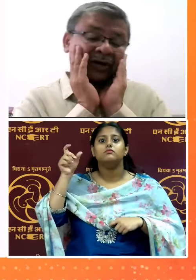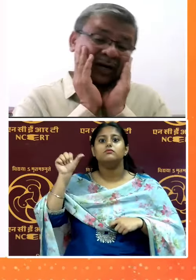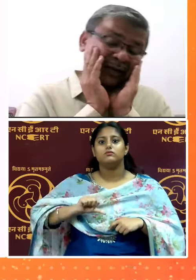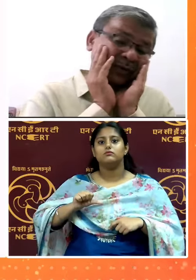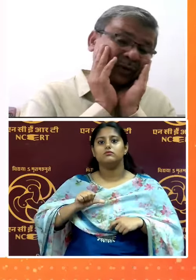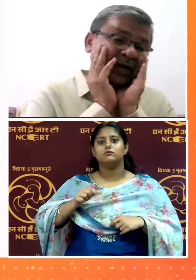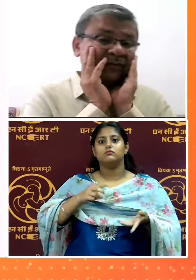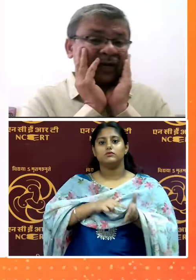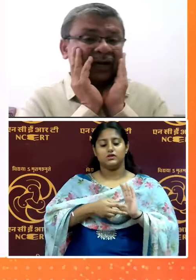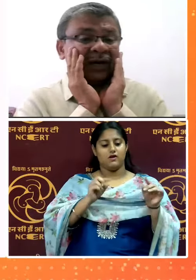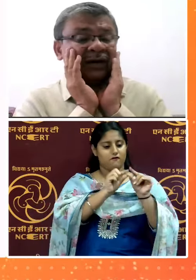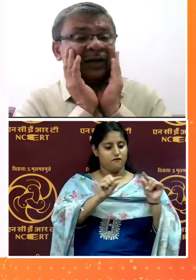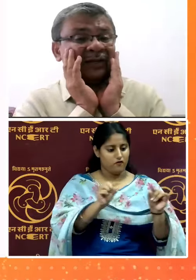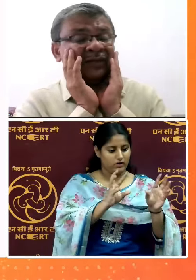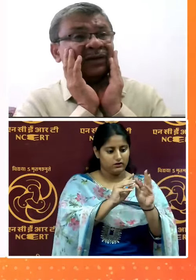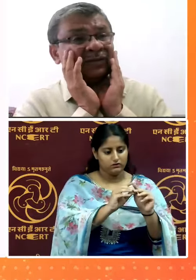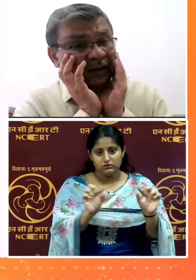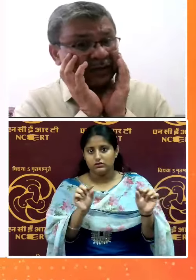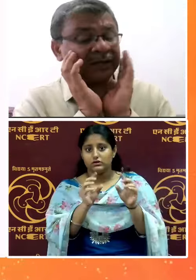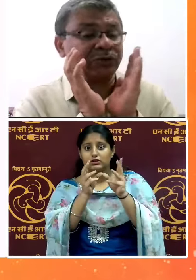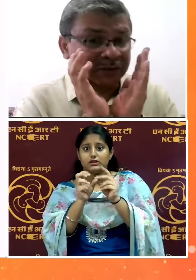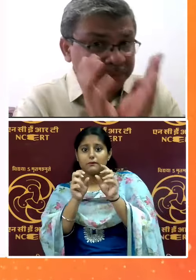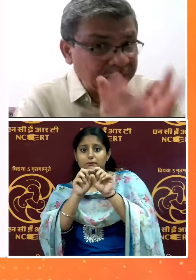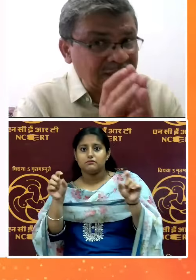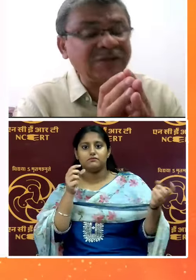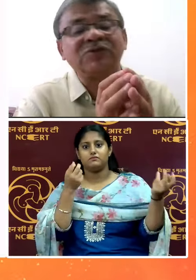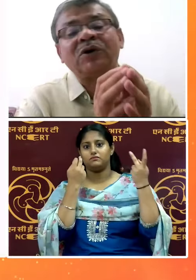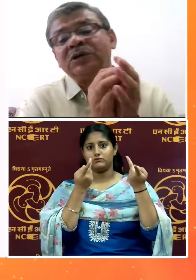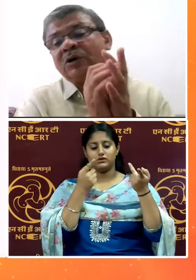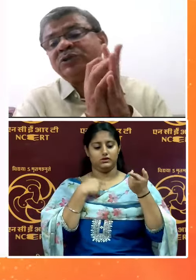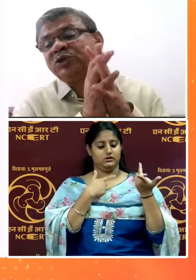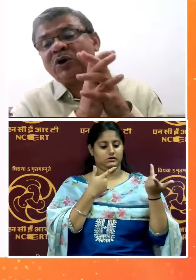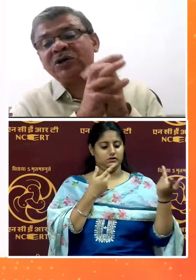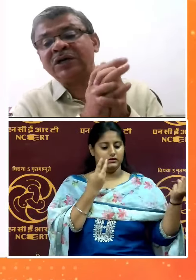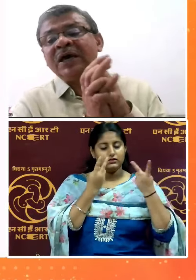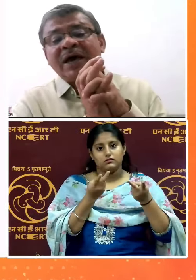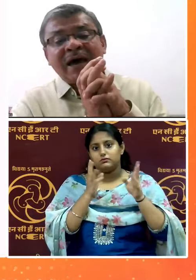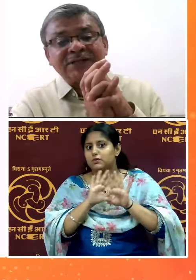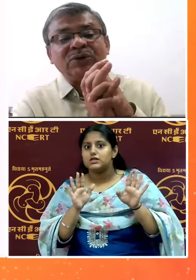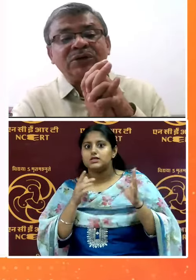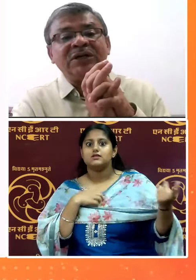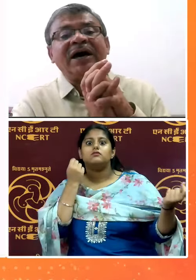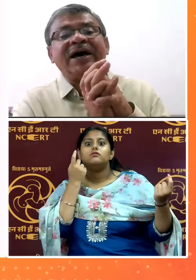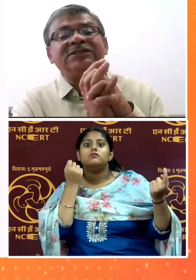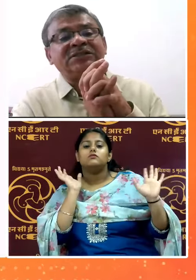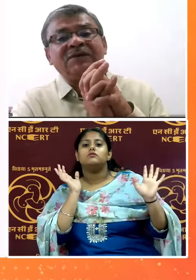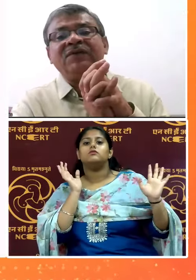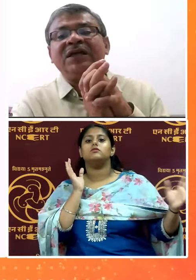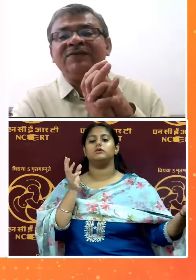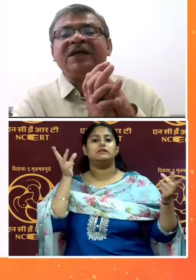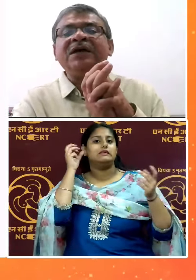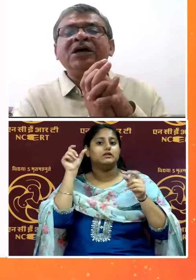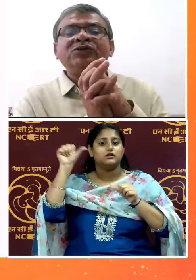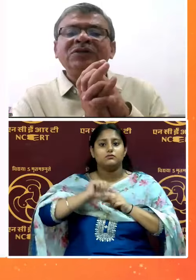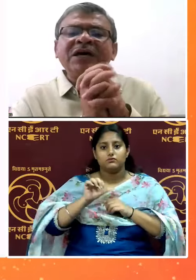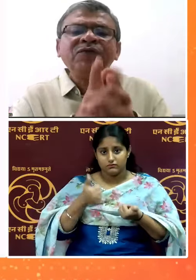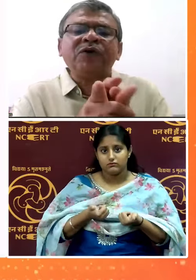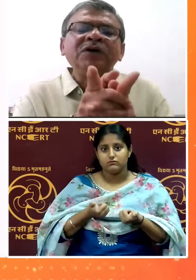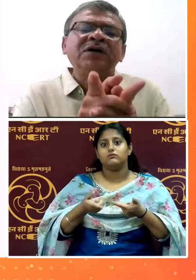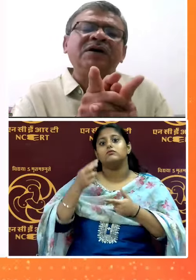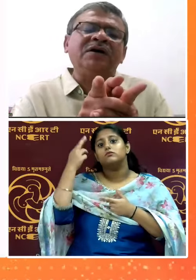is not as good as we listen. His listening through the speakers is also not as good as we listen.